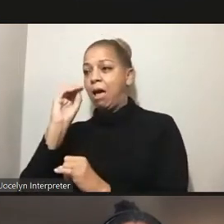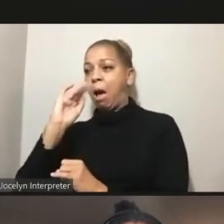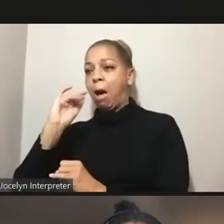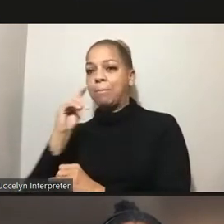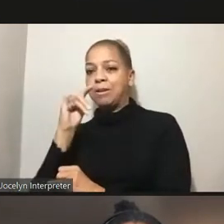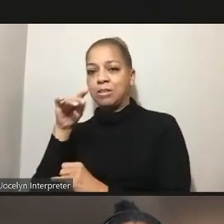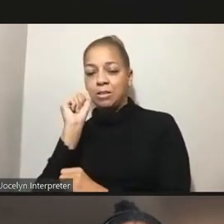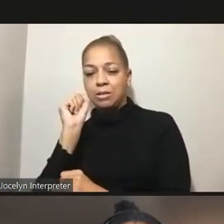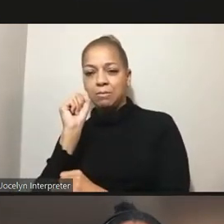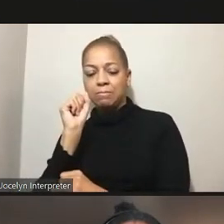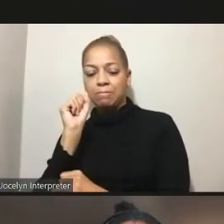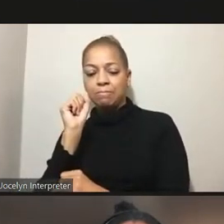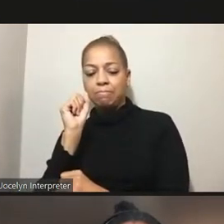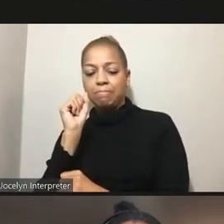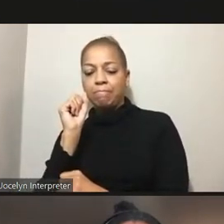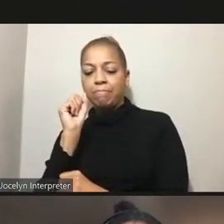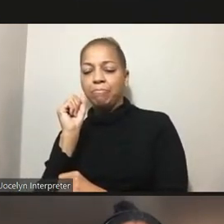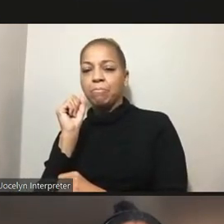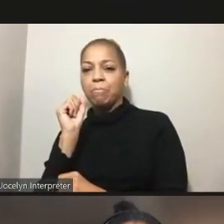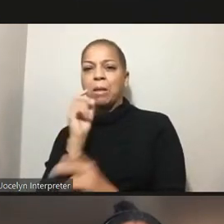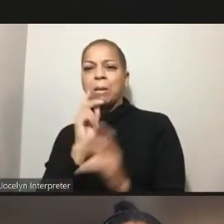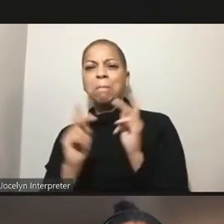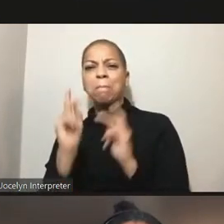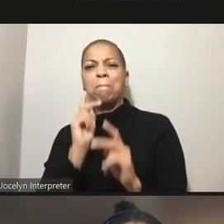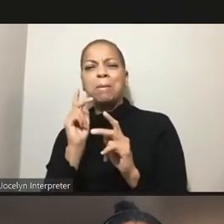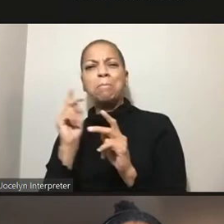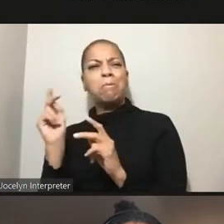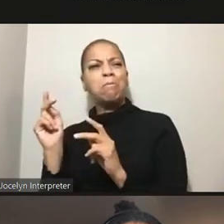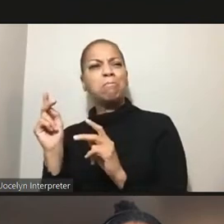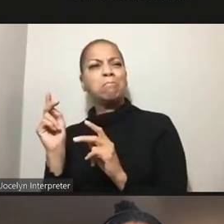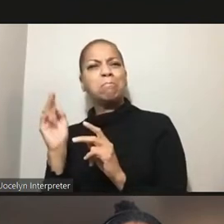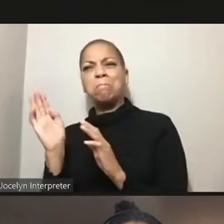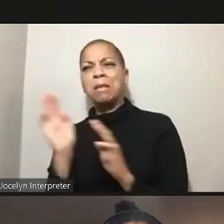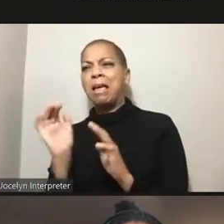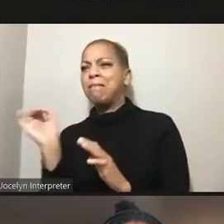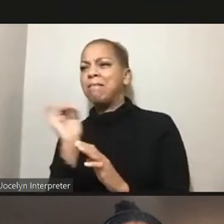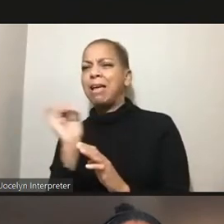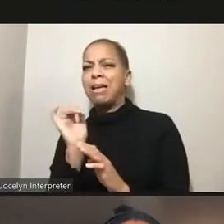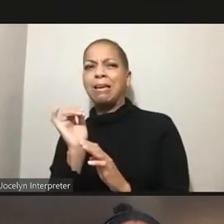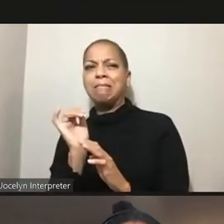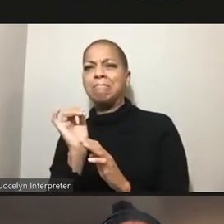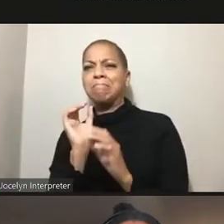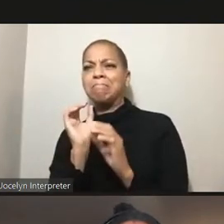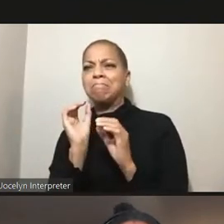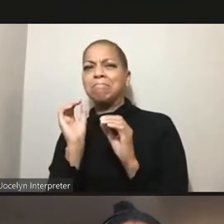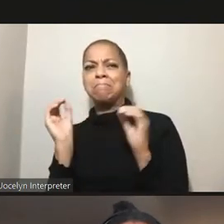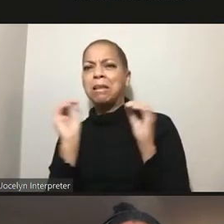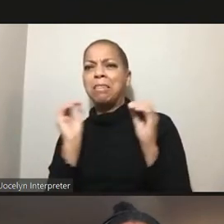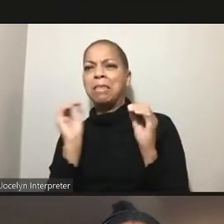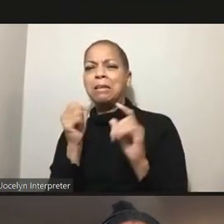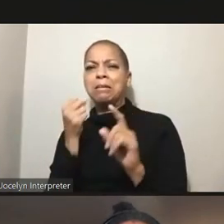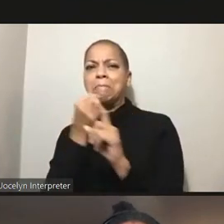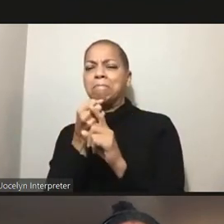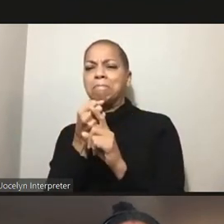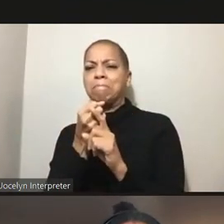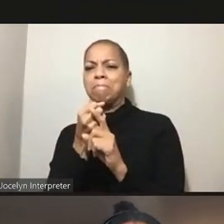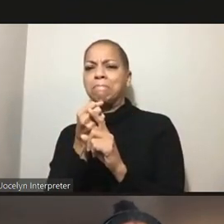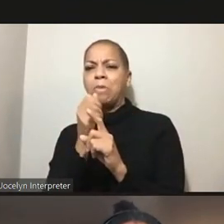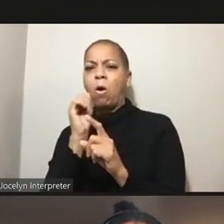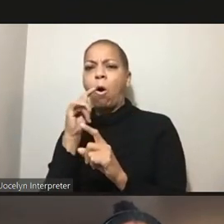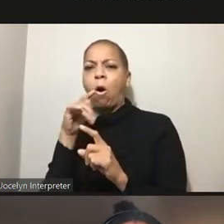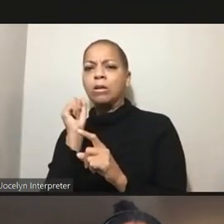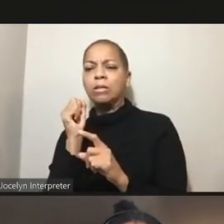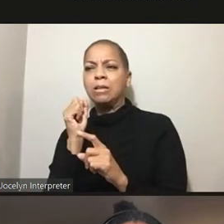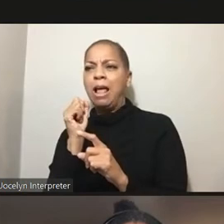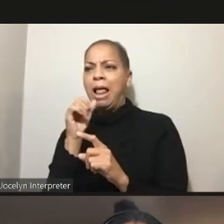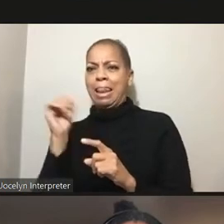like things don't affect artists. Like we're somehow in a bunker and we're